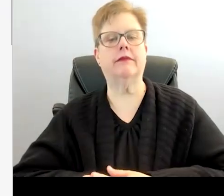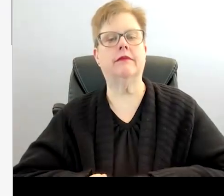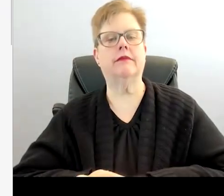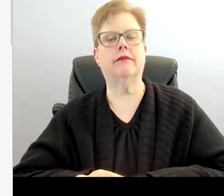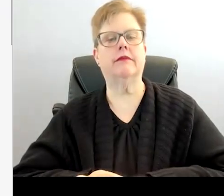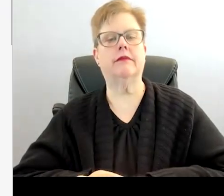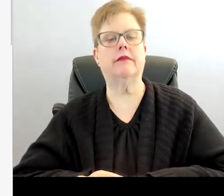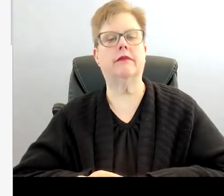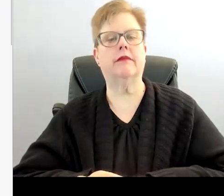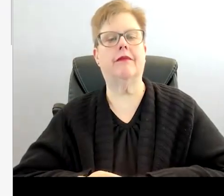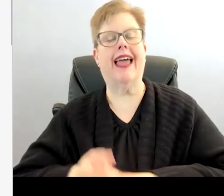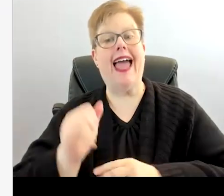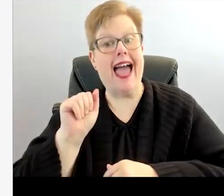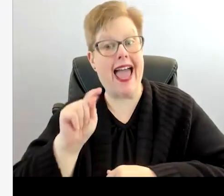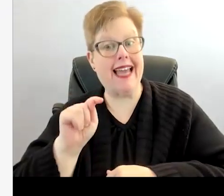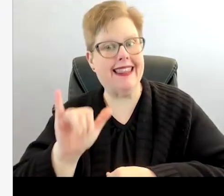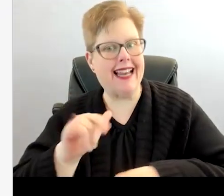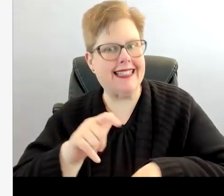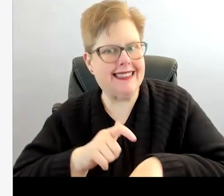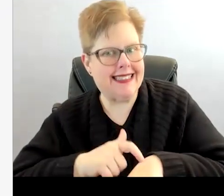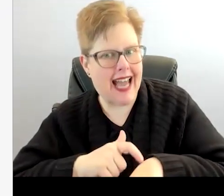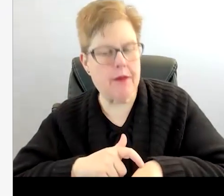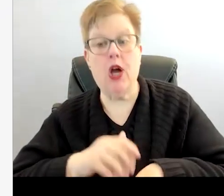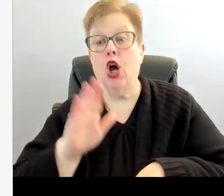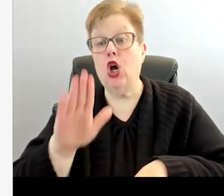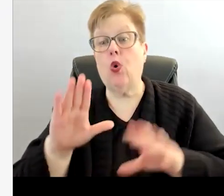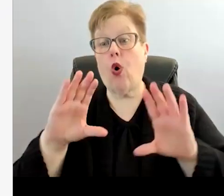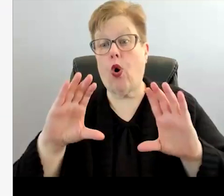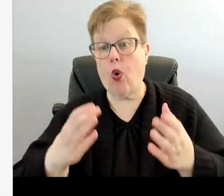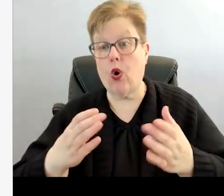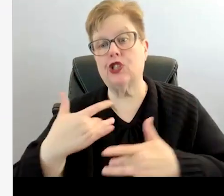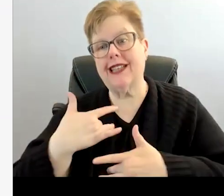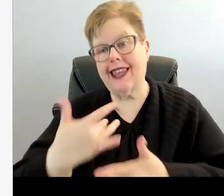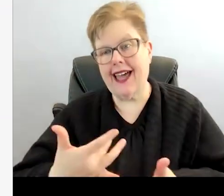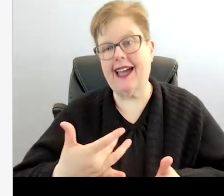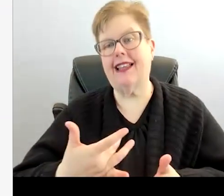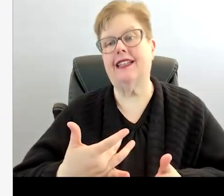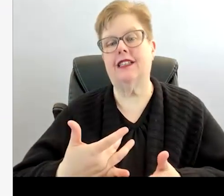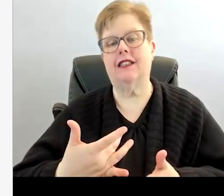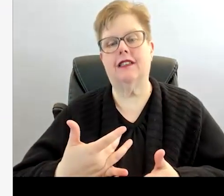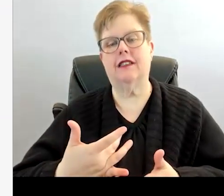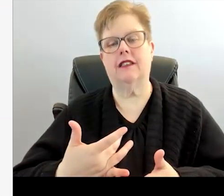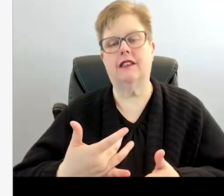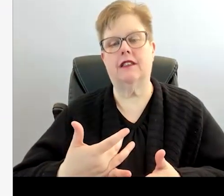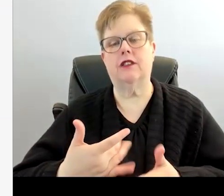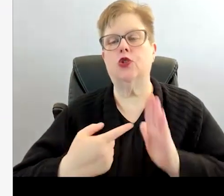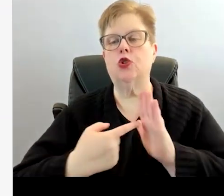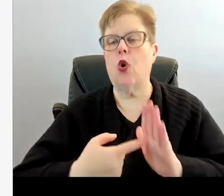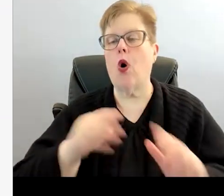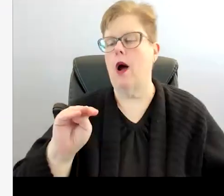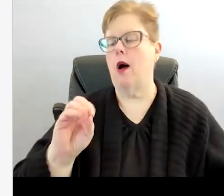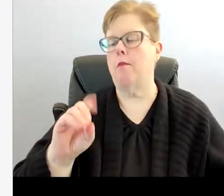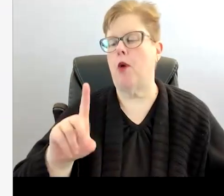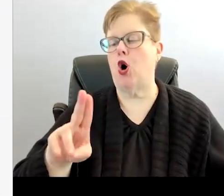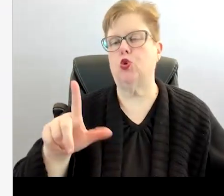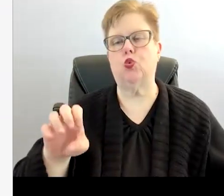important, at the time. Your courses are likely to reveal modules